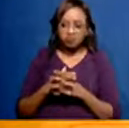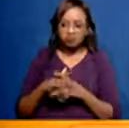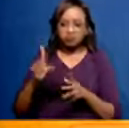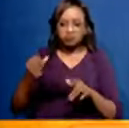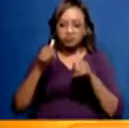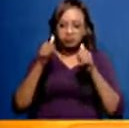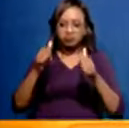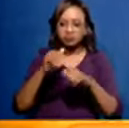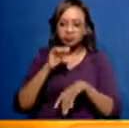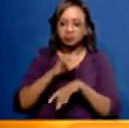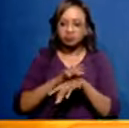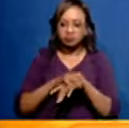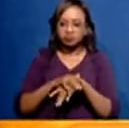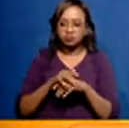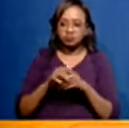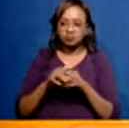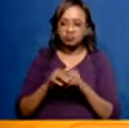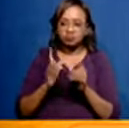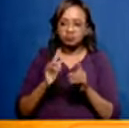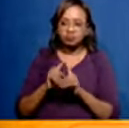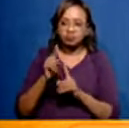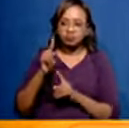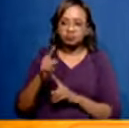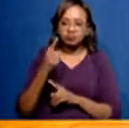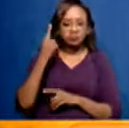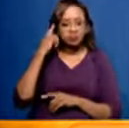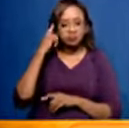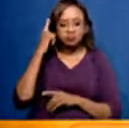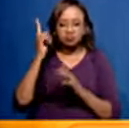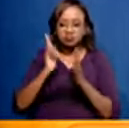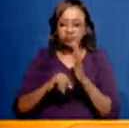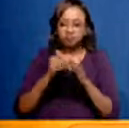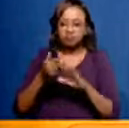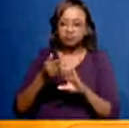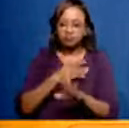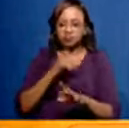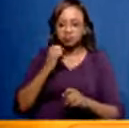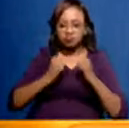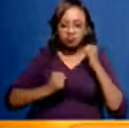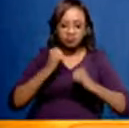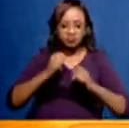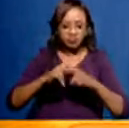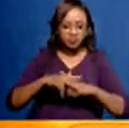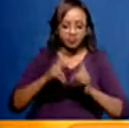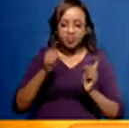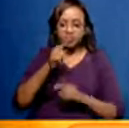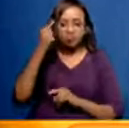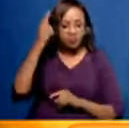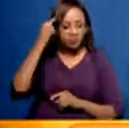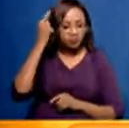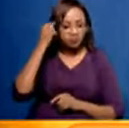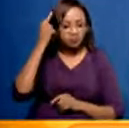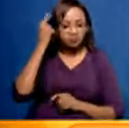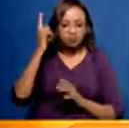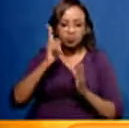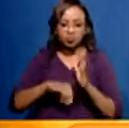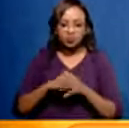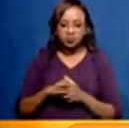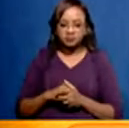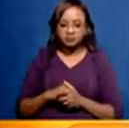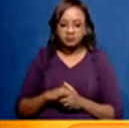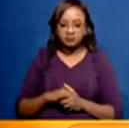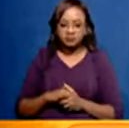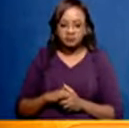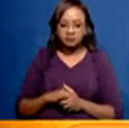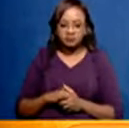historical. What did you think before you started this race? And Stephen Hassan, I would even think with